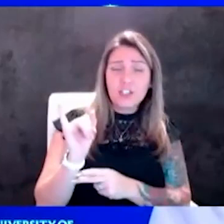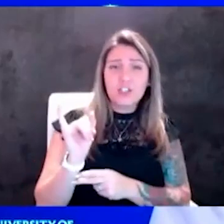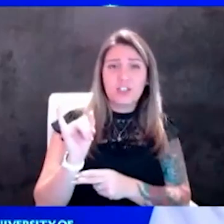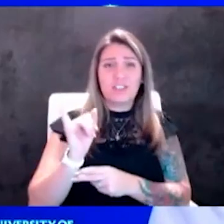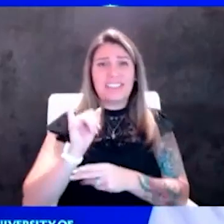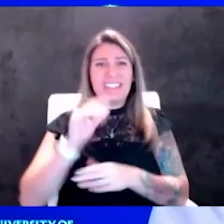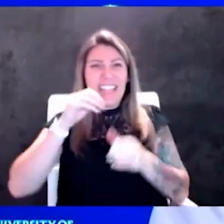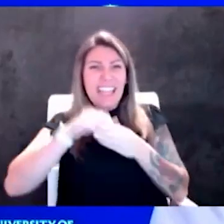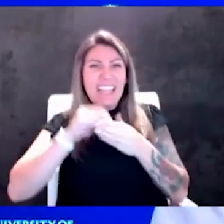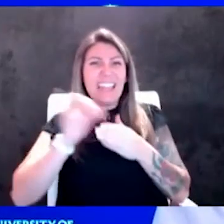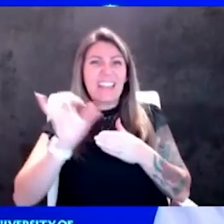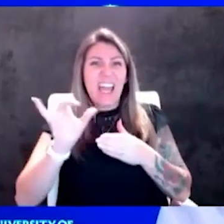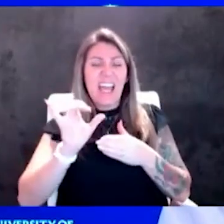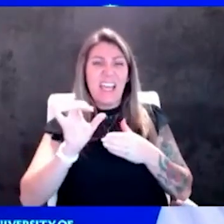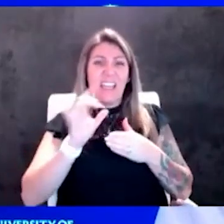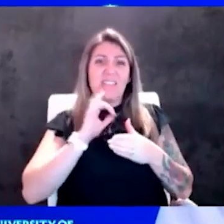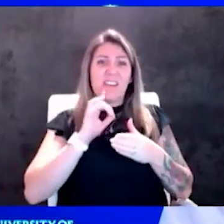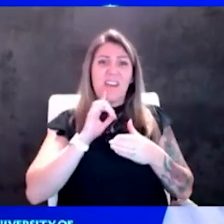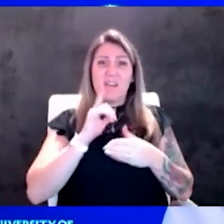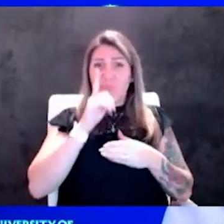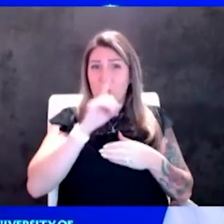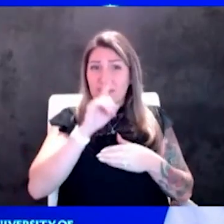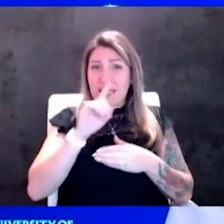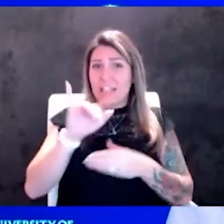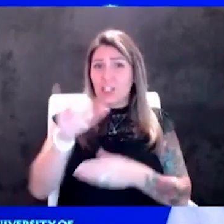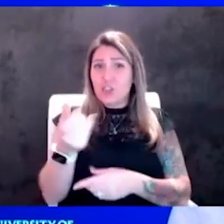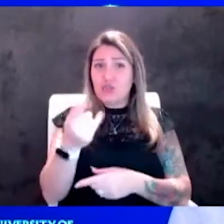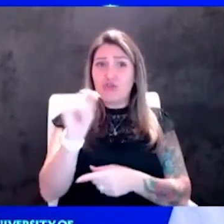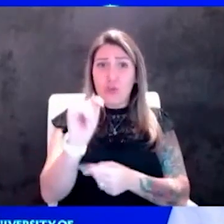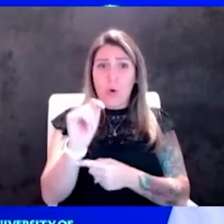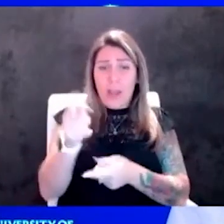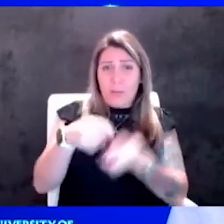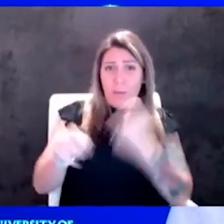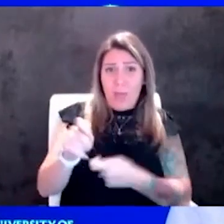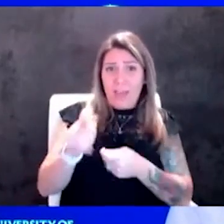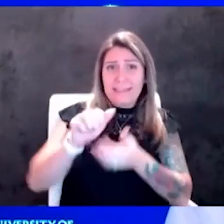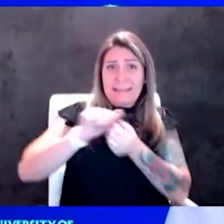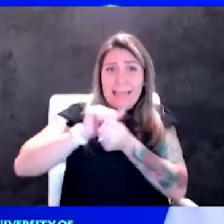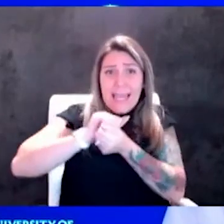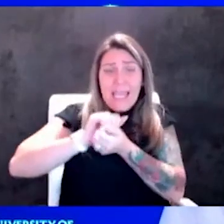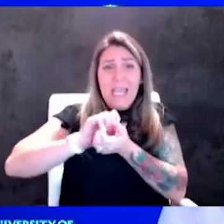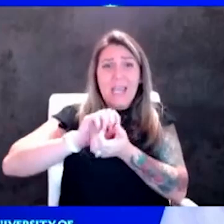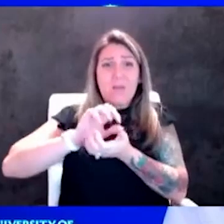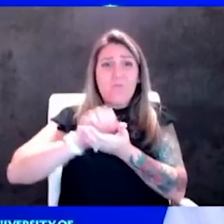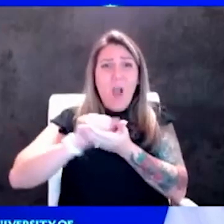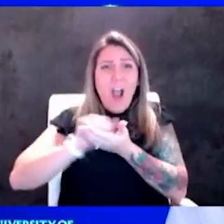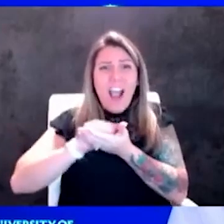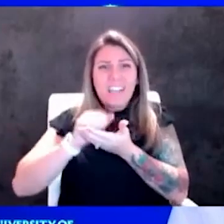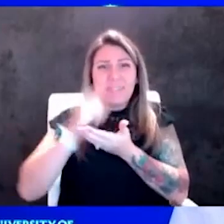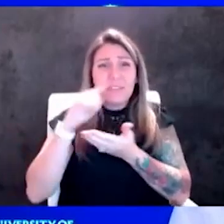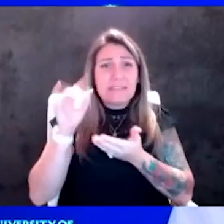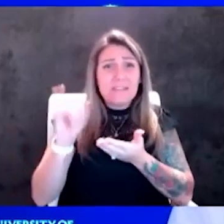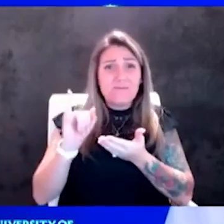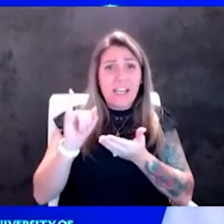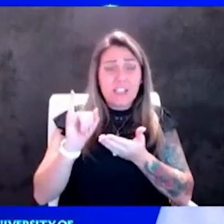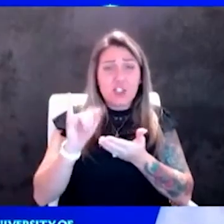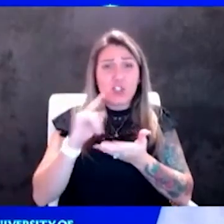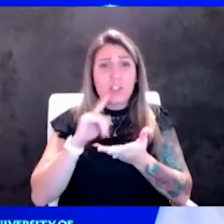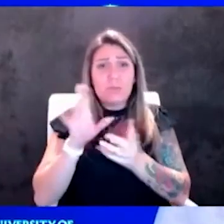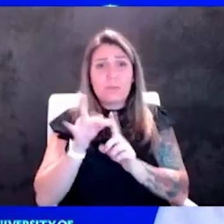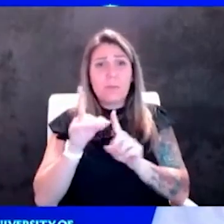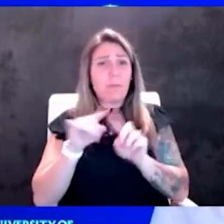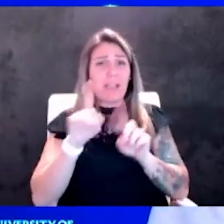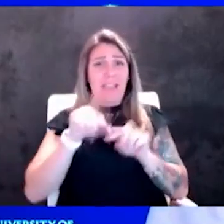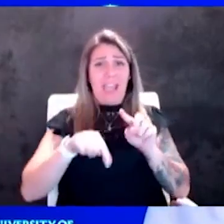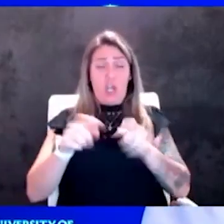about, whether it's a prosthetic joint that had to get cleaned and washed out because there was infection, but they couldn't remove that joint because they would